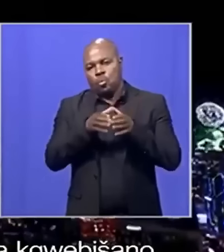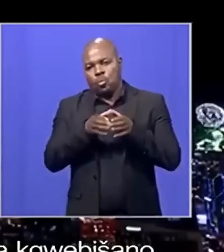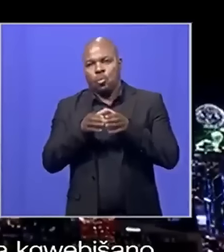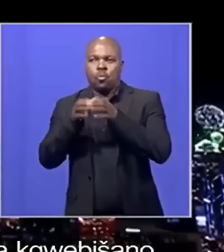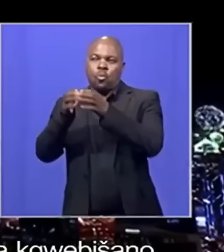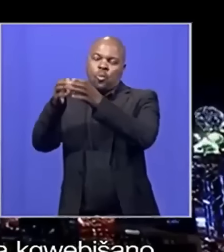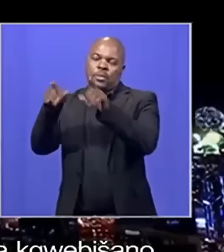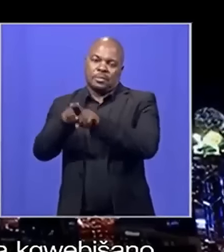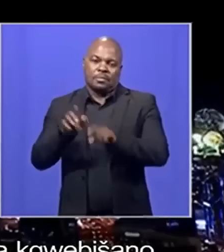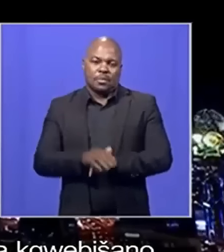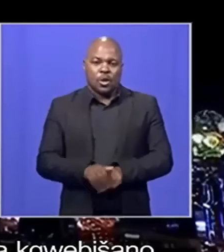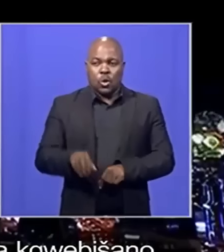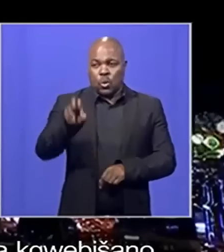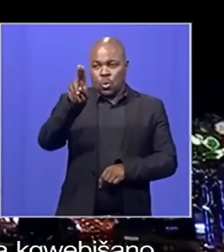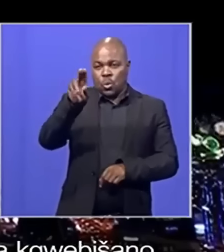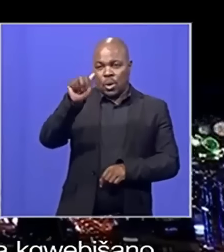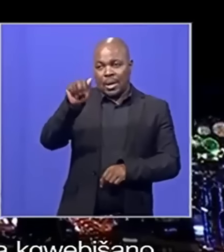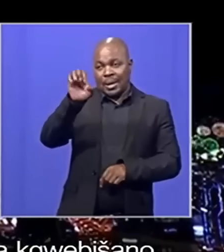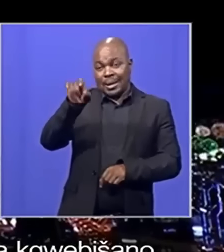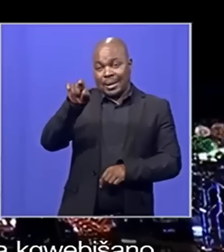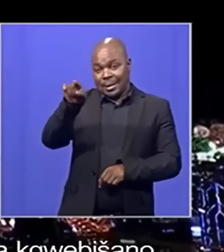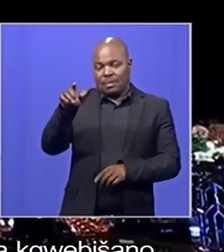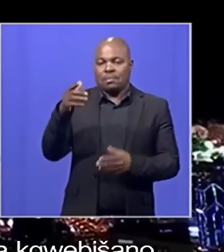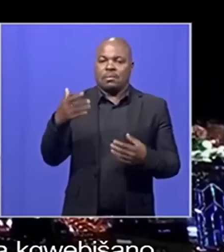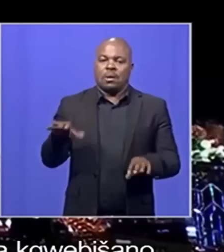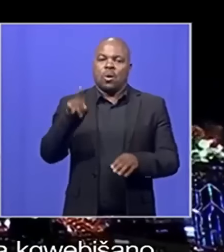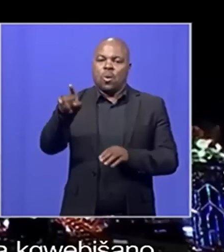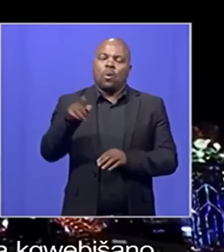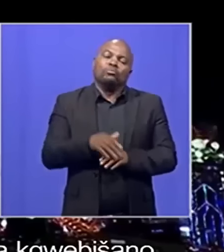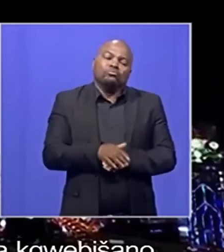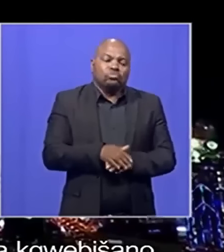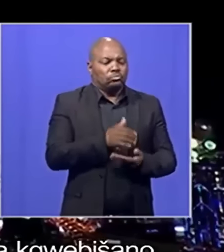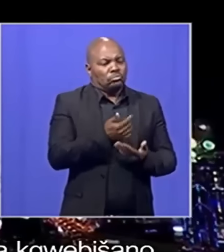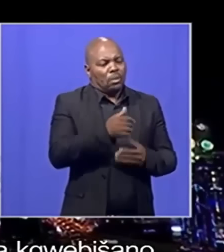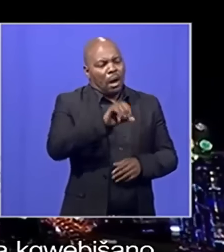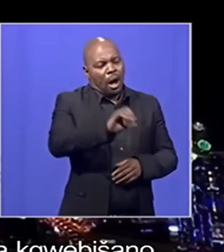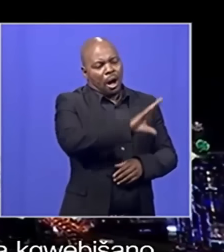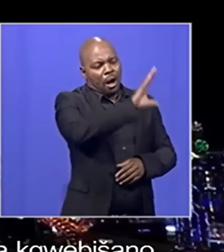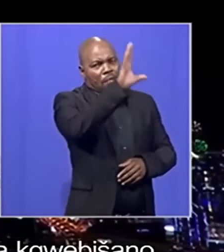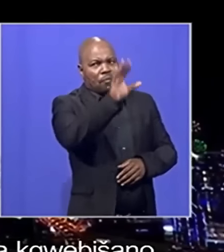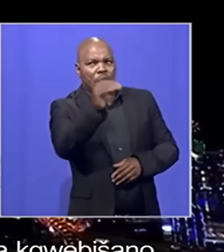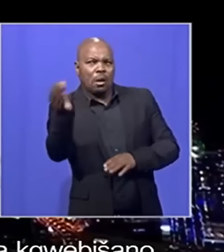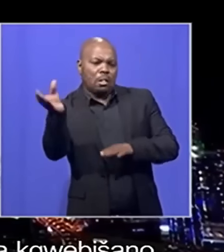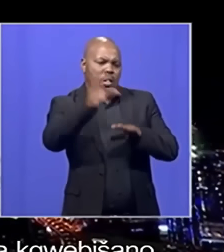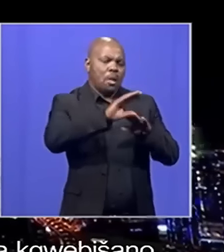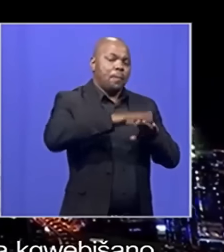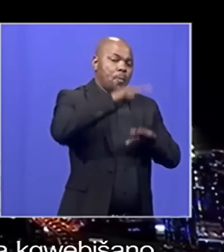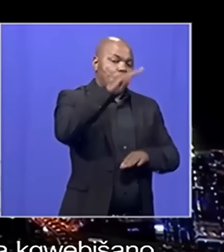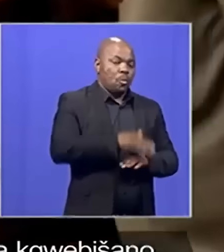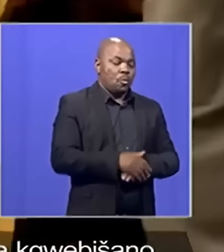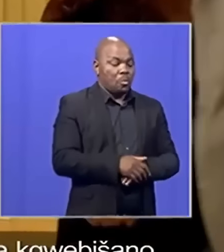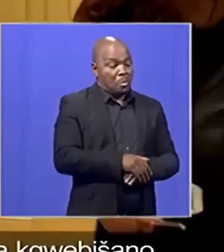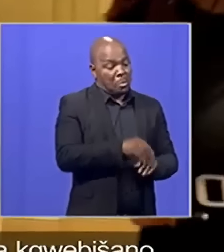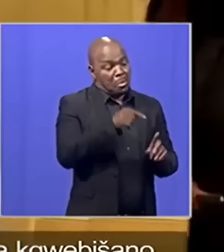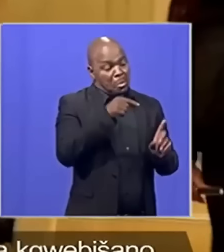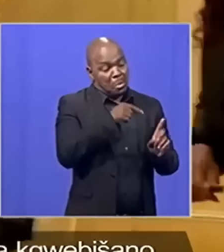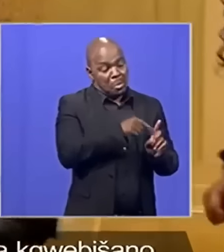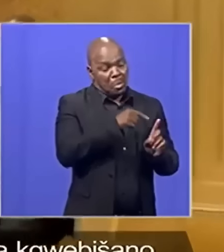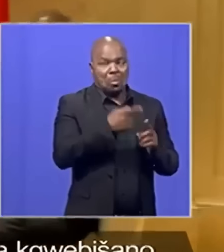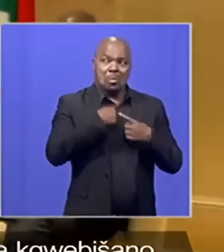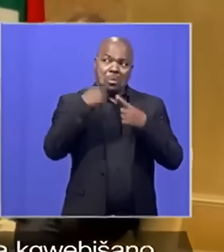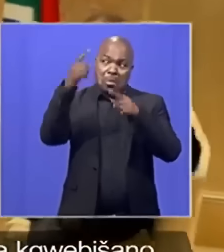United Arab Emirates e kgethile bjale ka mmeletši yo mogolo kontinenteng ya Afrika. Nakong ya ketelo ya nageng yeo humilego ka